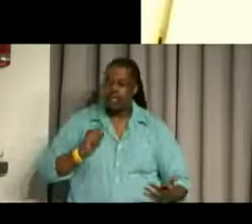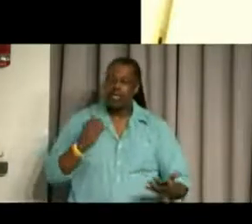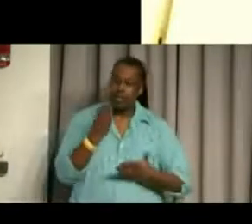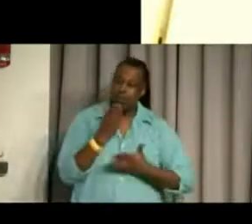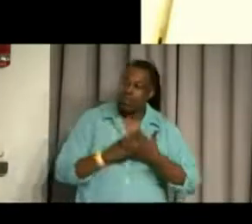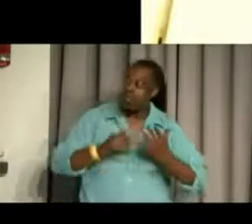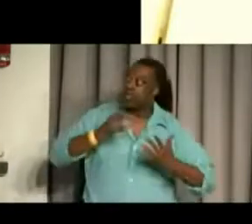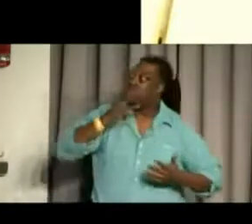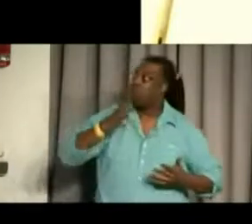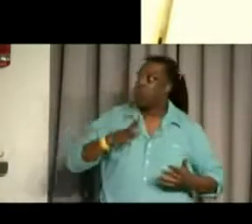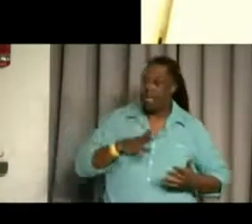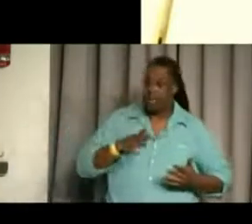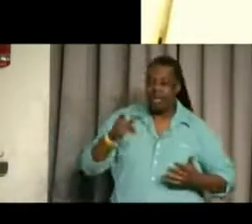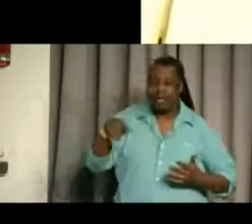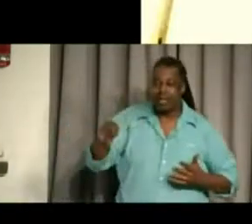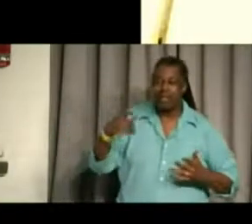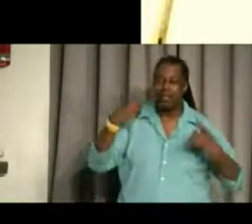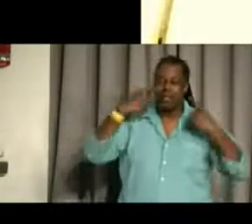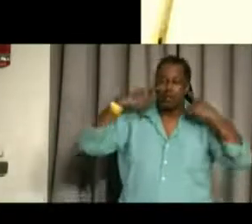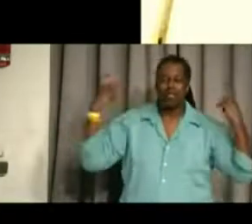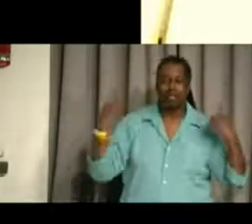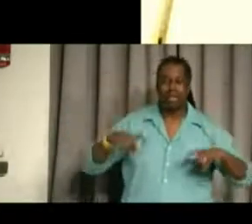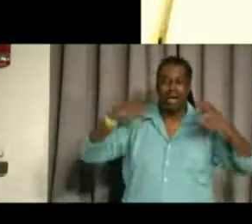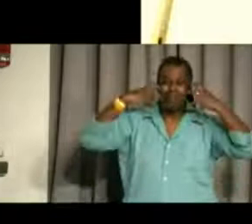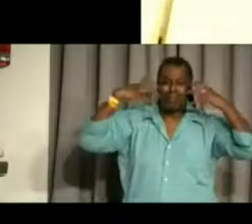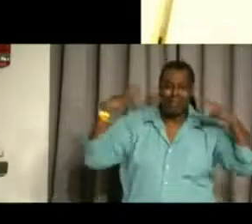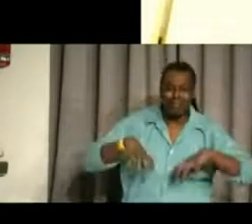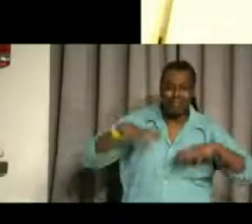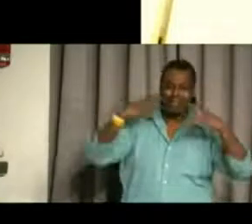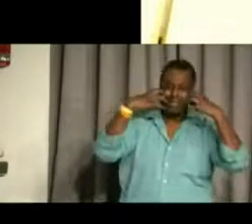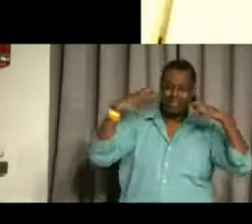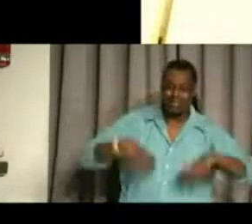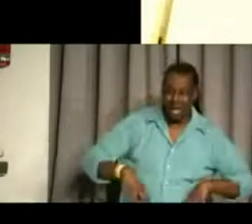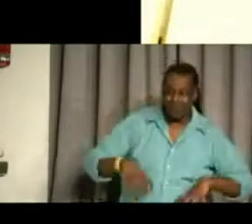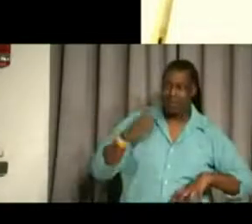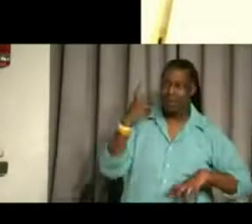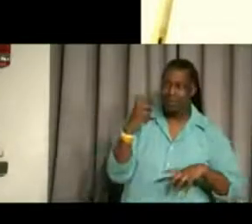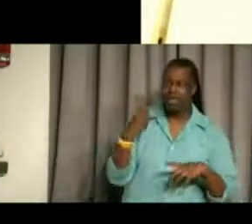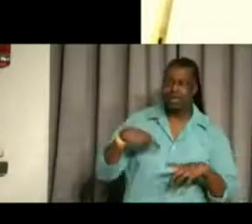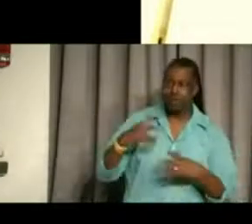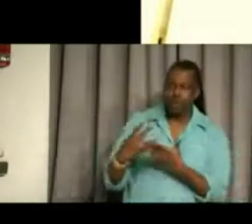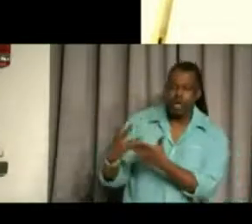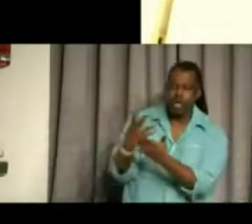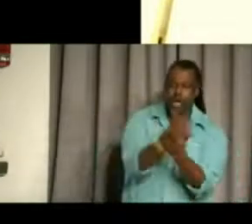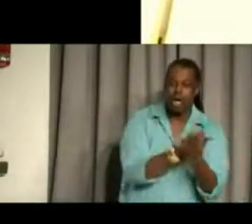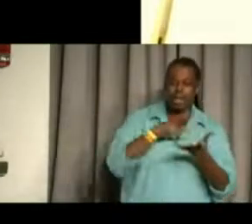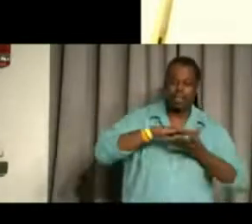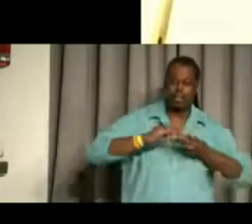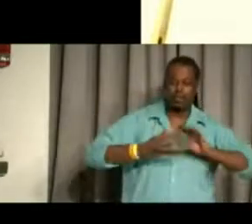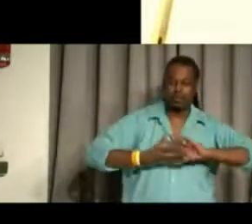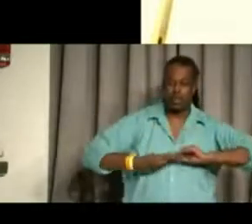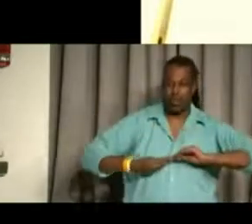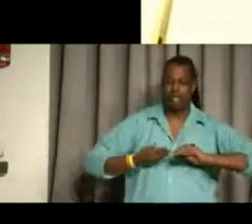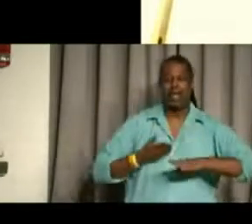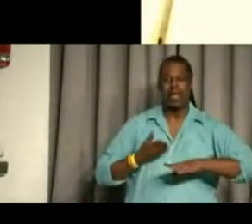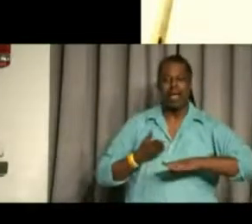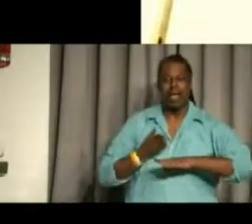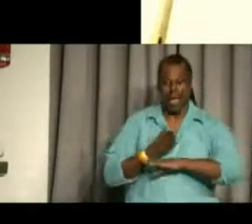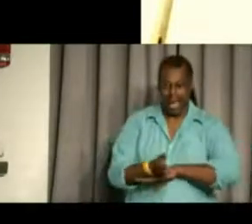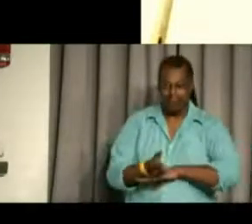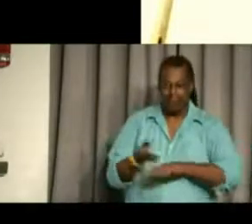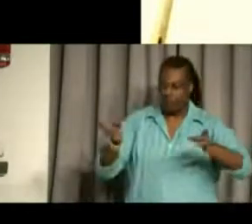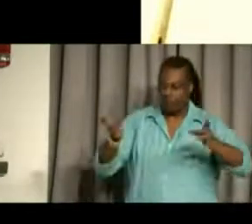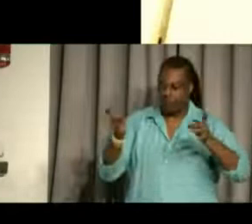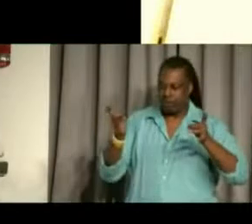women who was sobbing in tears because we were collecting stories after this, all came